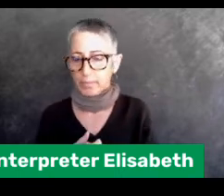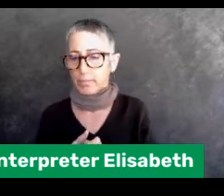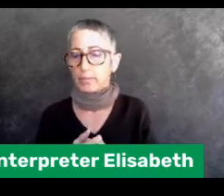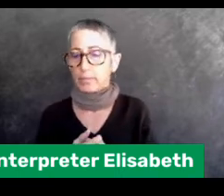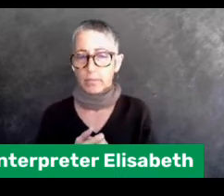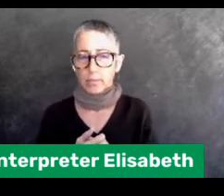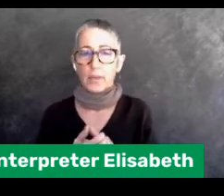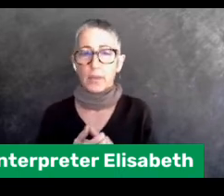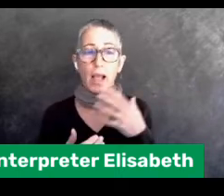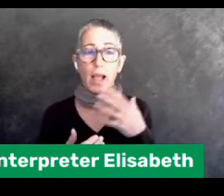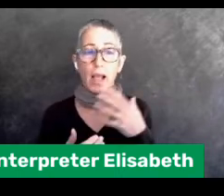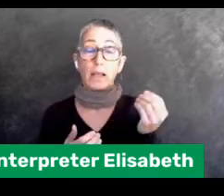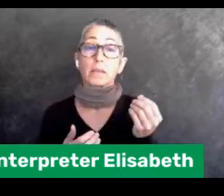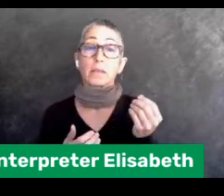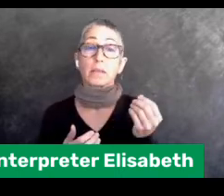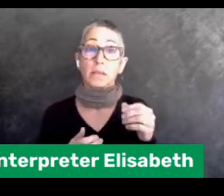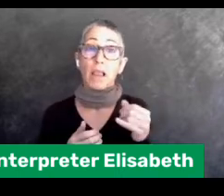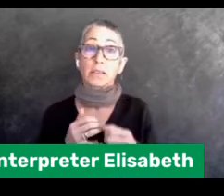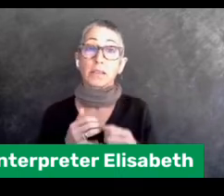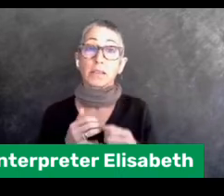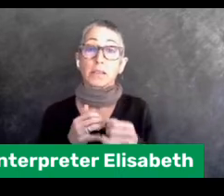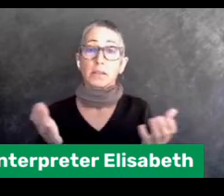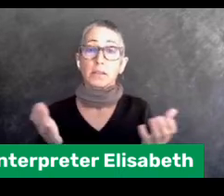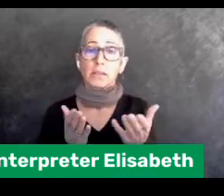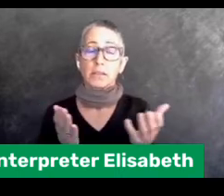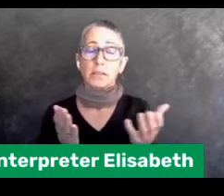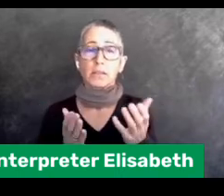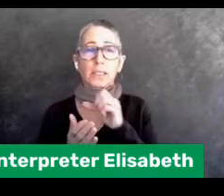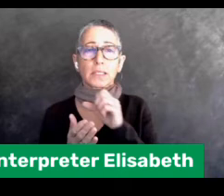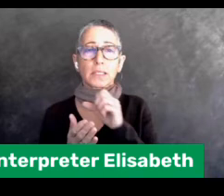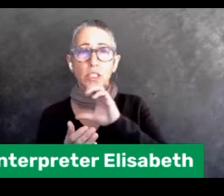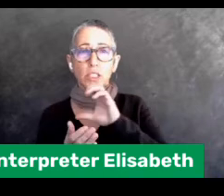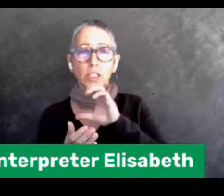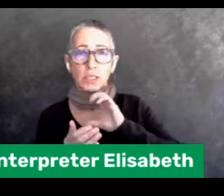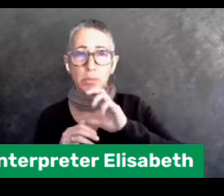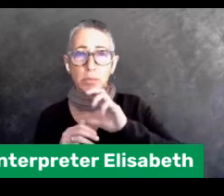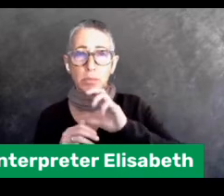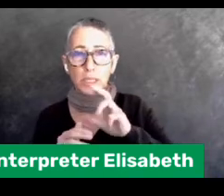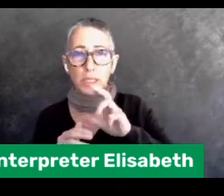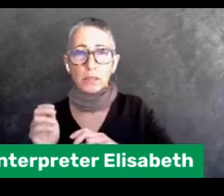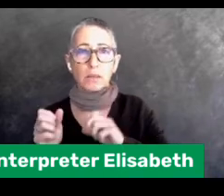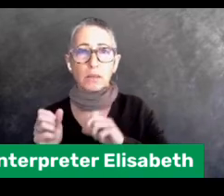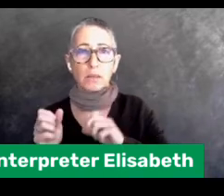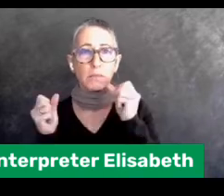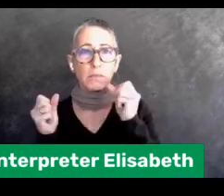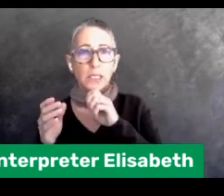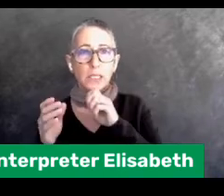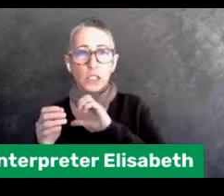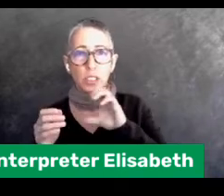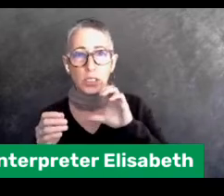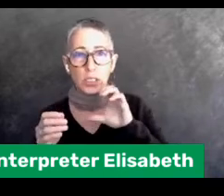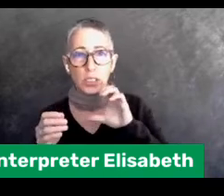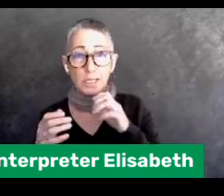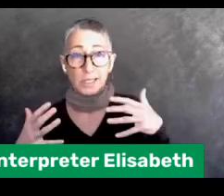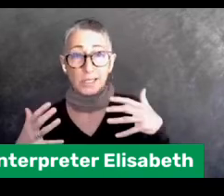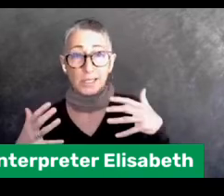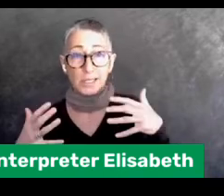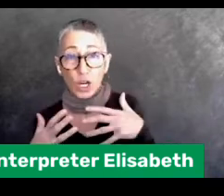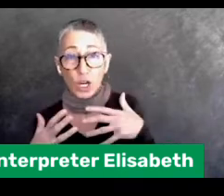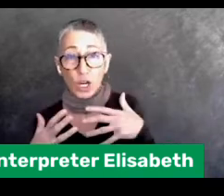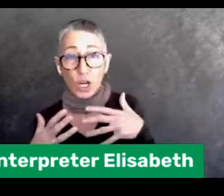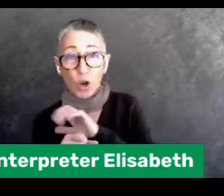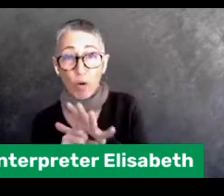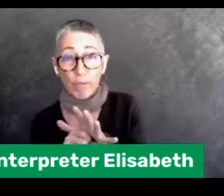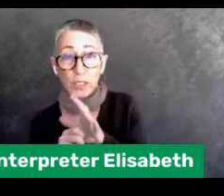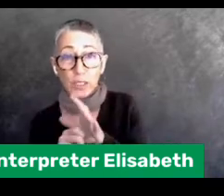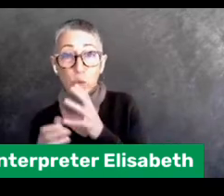lots of restrictions on senior buildings, and just lots of seniors were scared, and rightfully so, to come out of their homes because